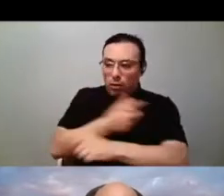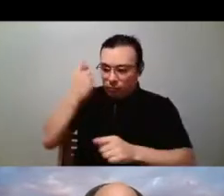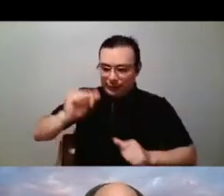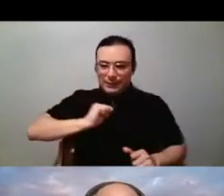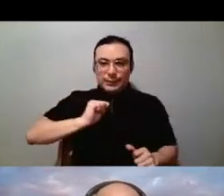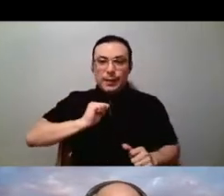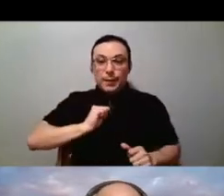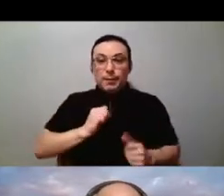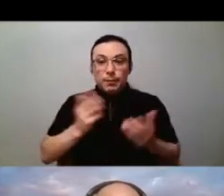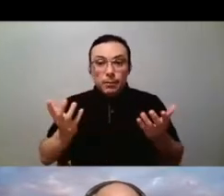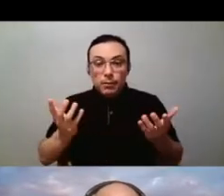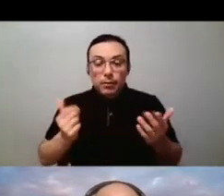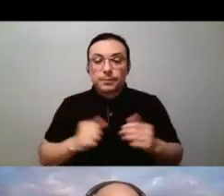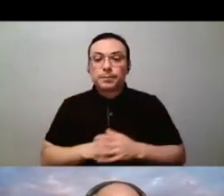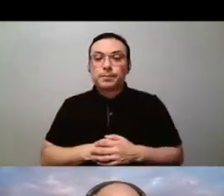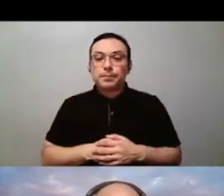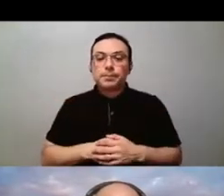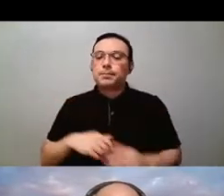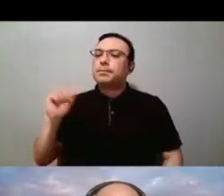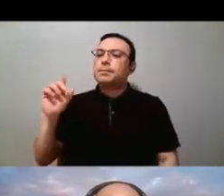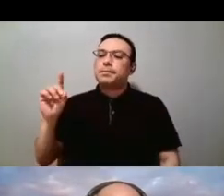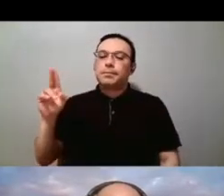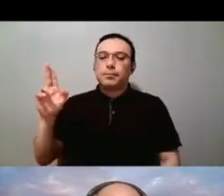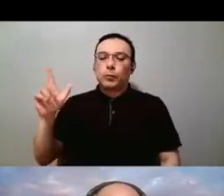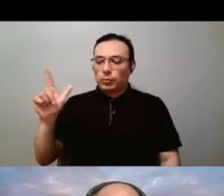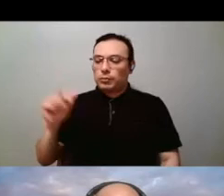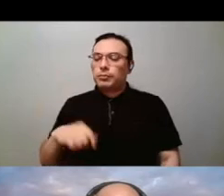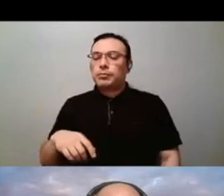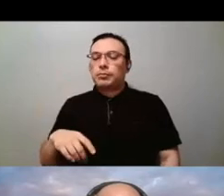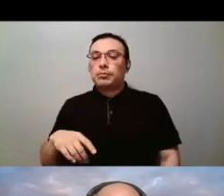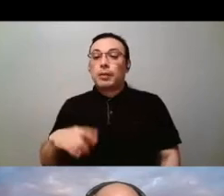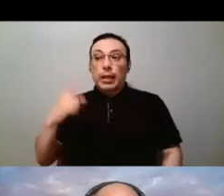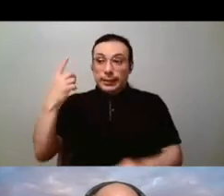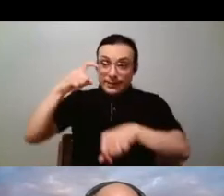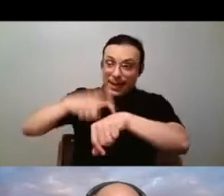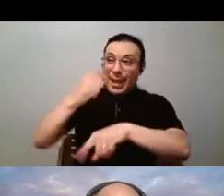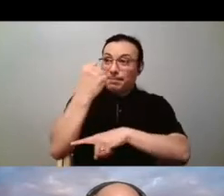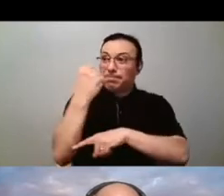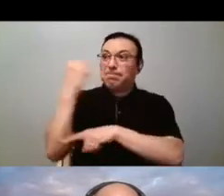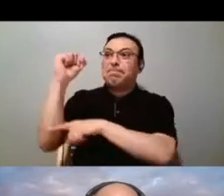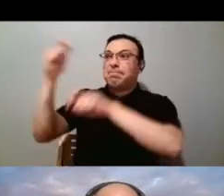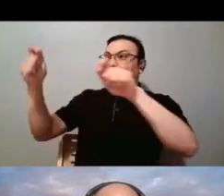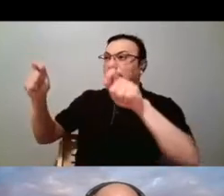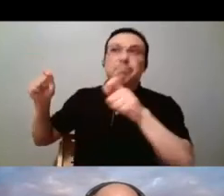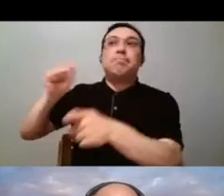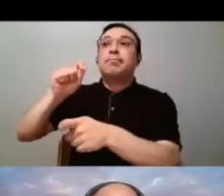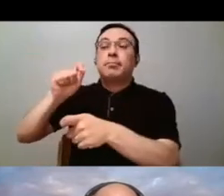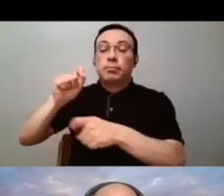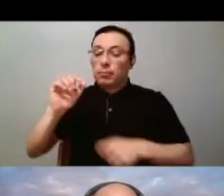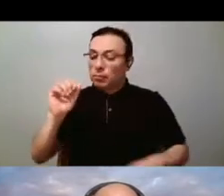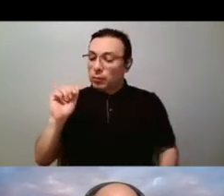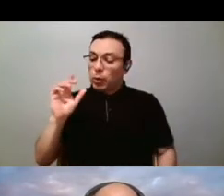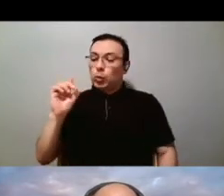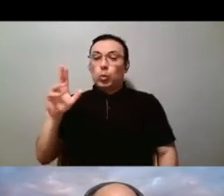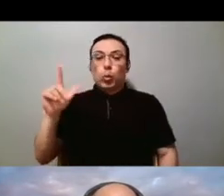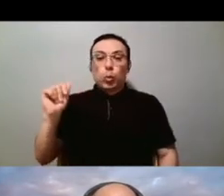In the place and time of uprising, one of the things that doulas can ask is, what